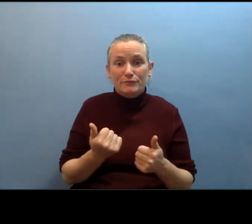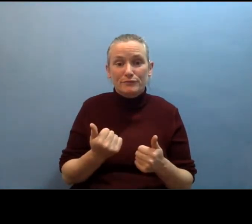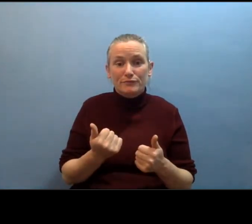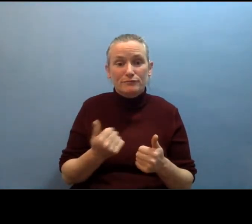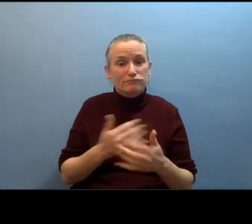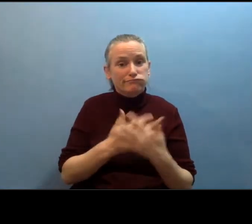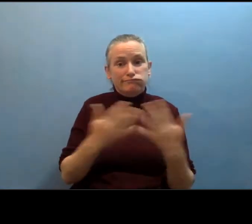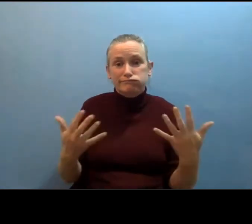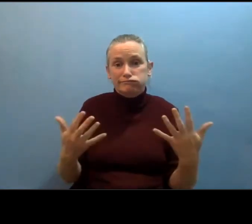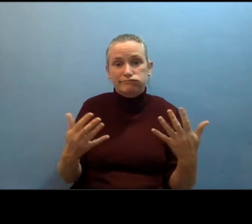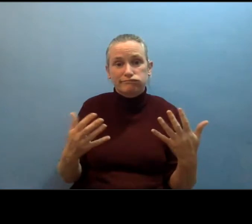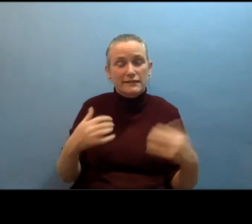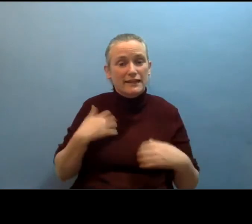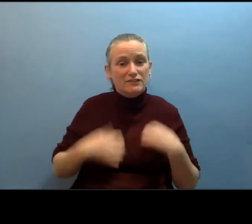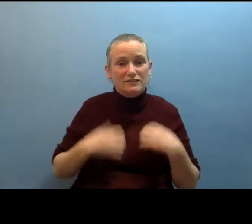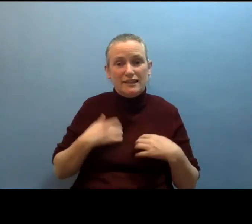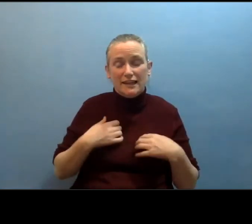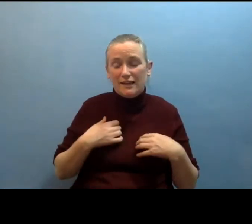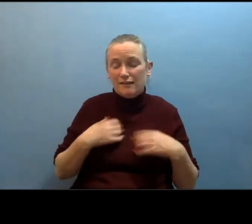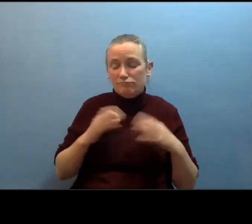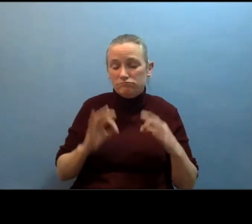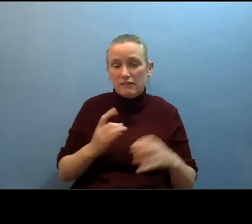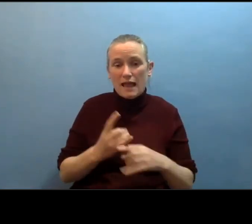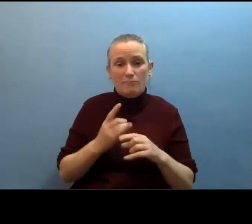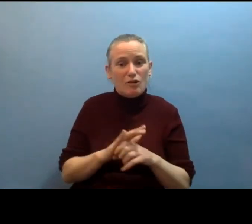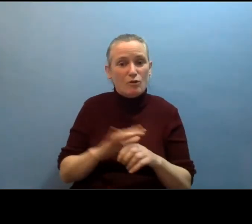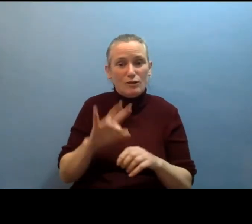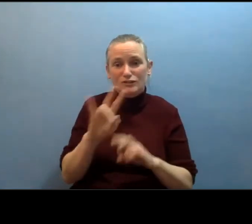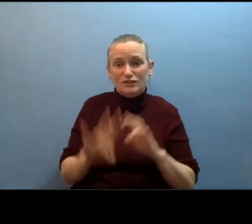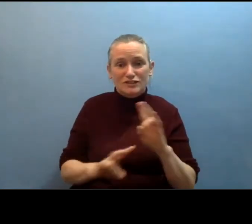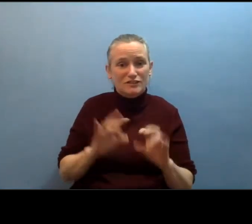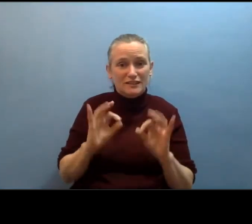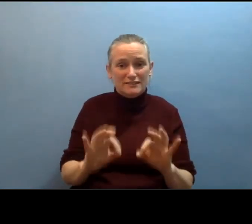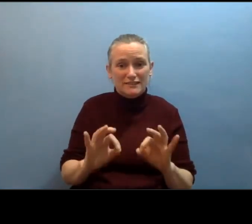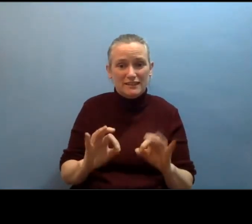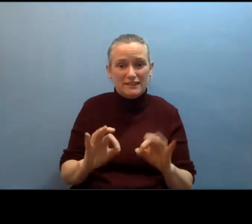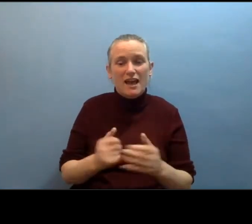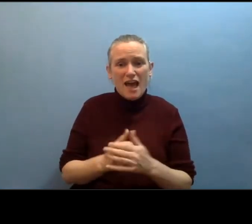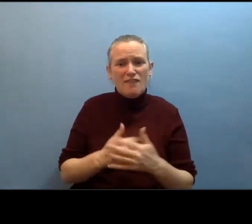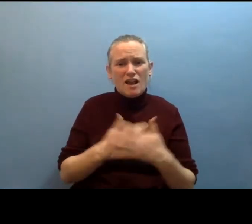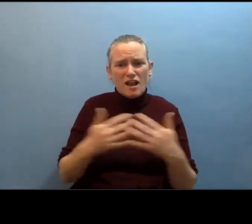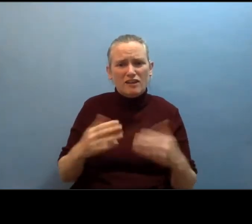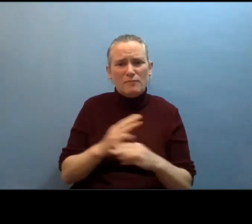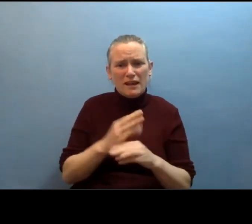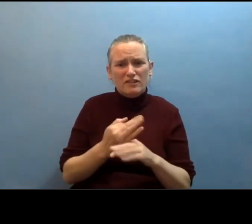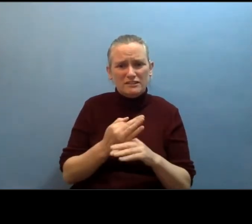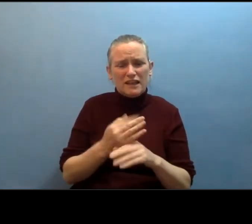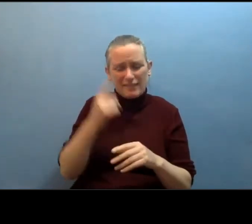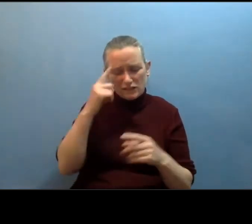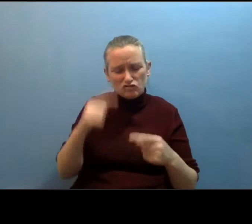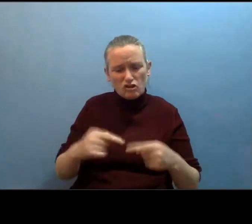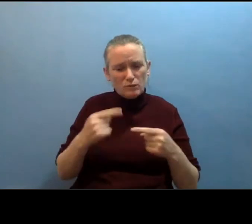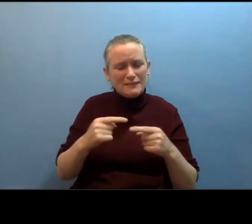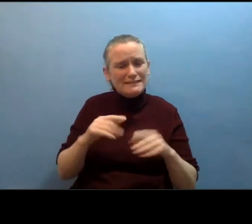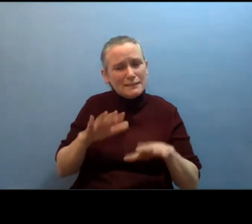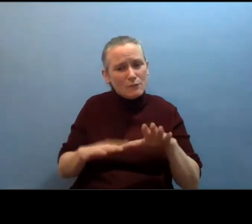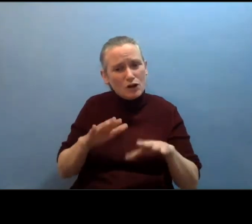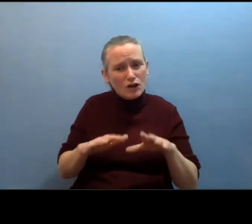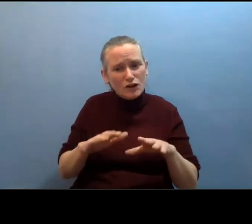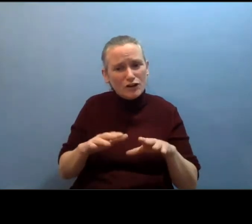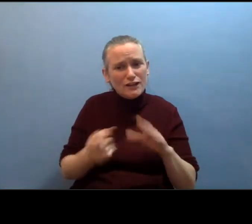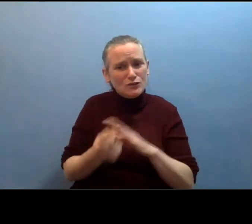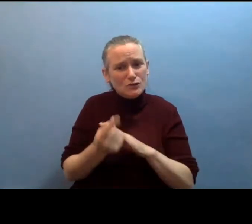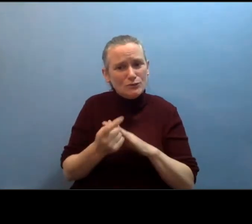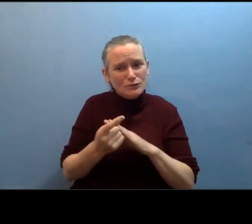of really interesting and really helpful questions. Yeah. I think a lot of parents struggling with very similar issues. So hopefully some of the answers